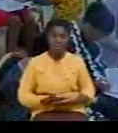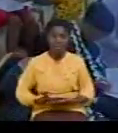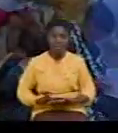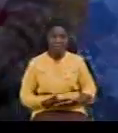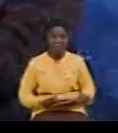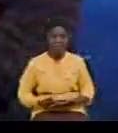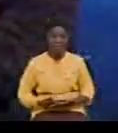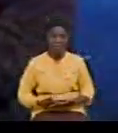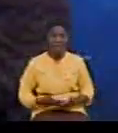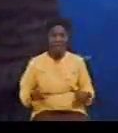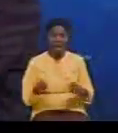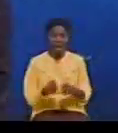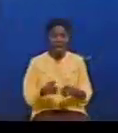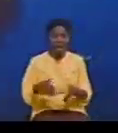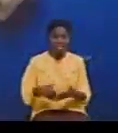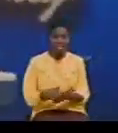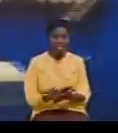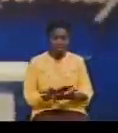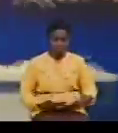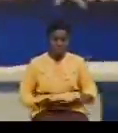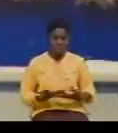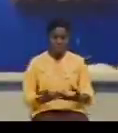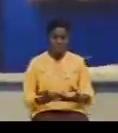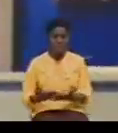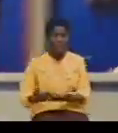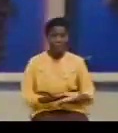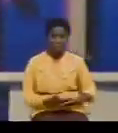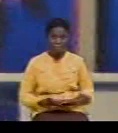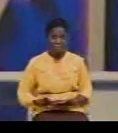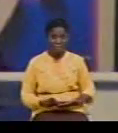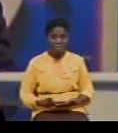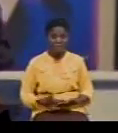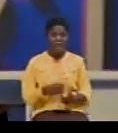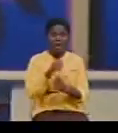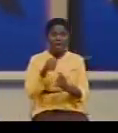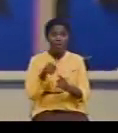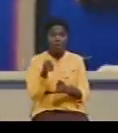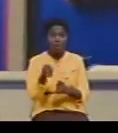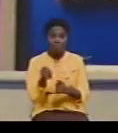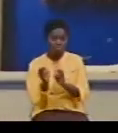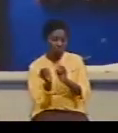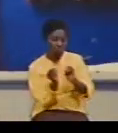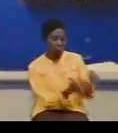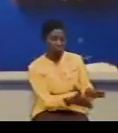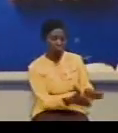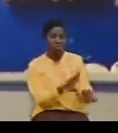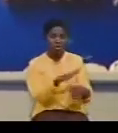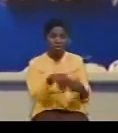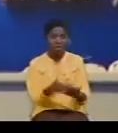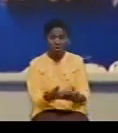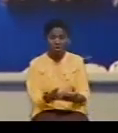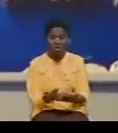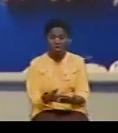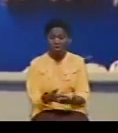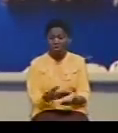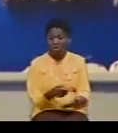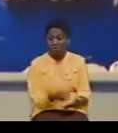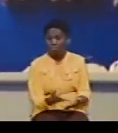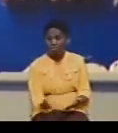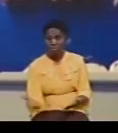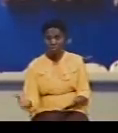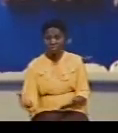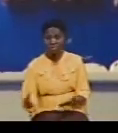as newborn babes, when you lay all those things aside, you'll be born